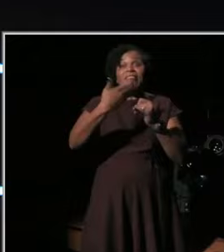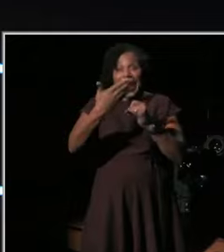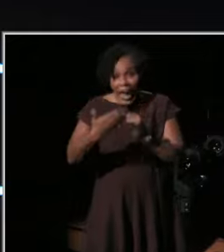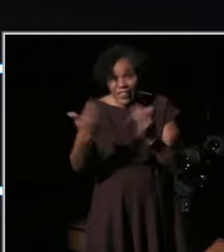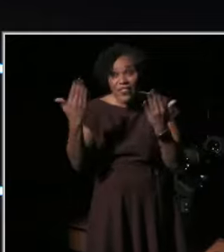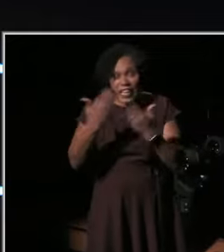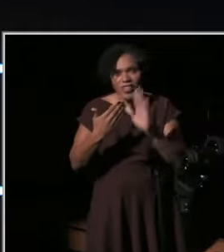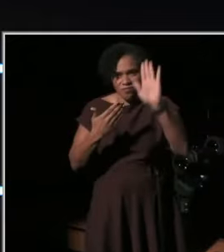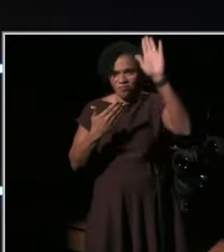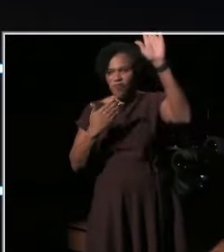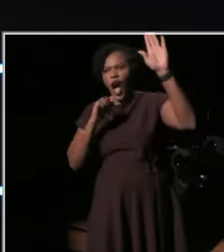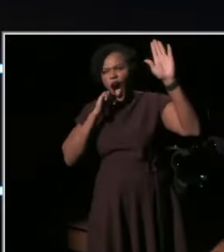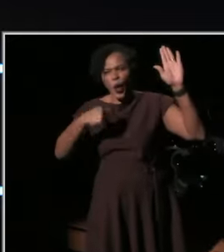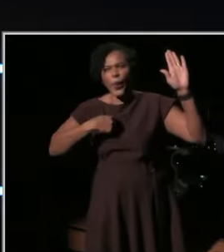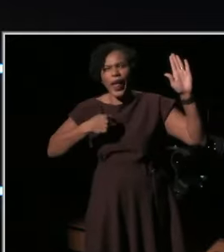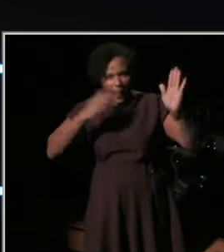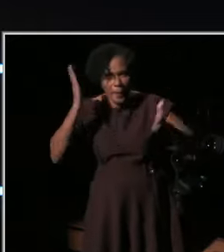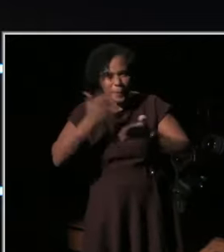the evening.